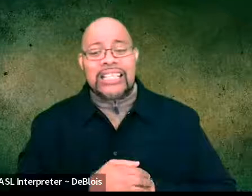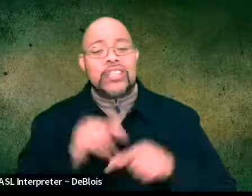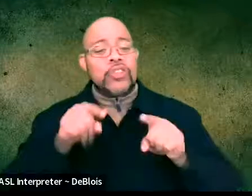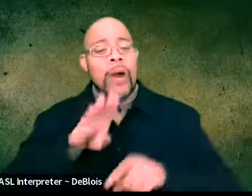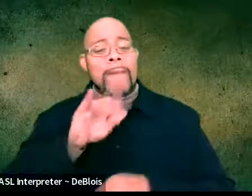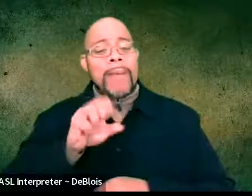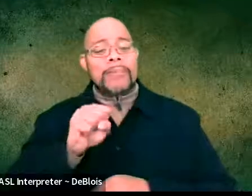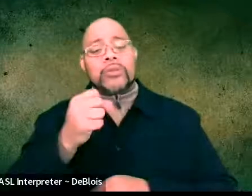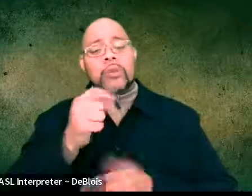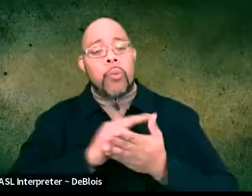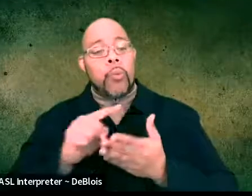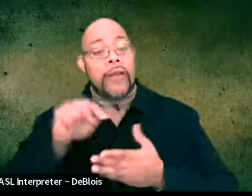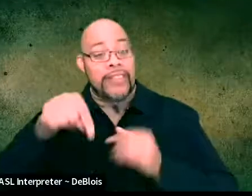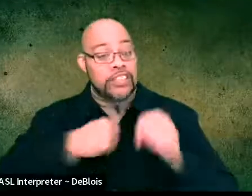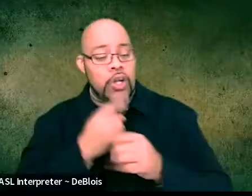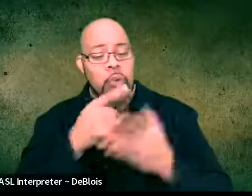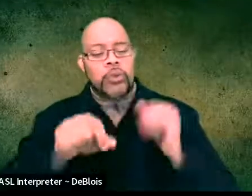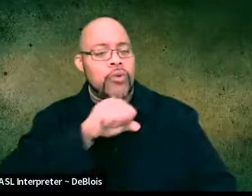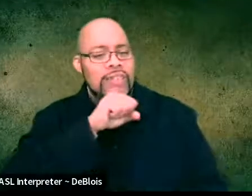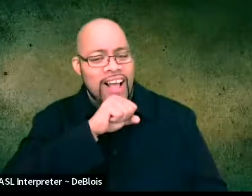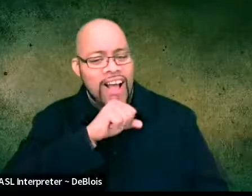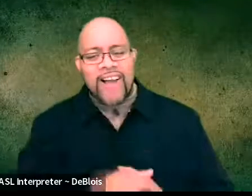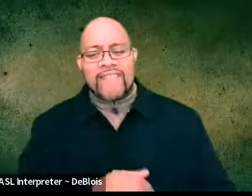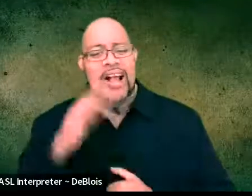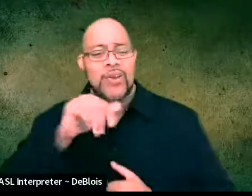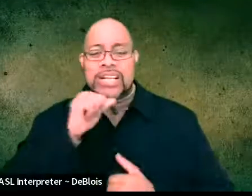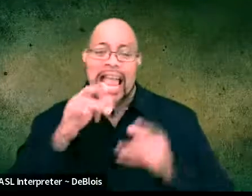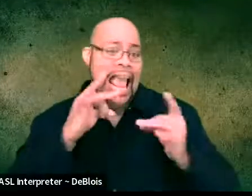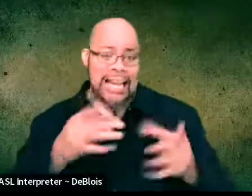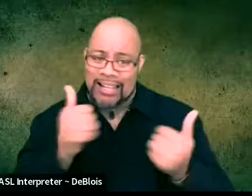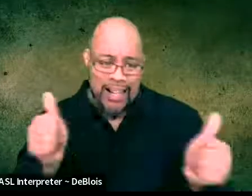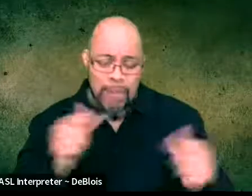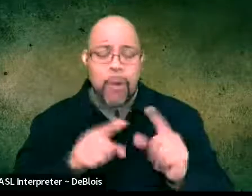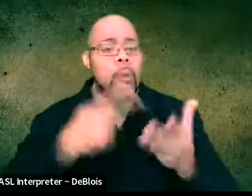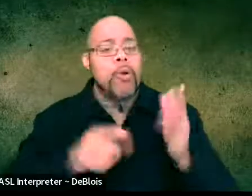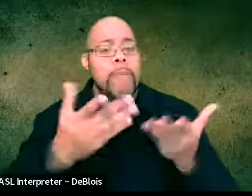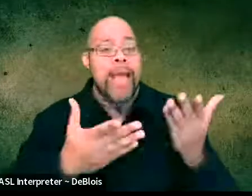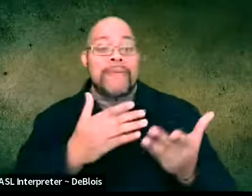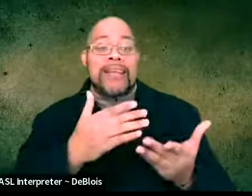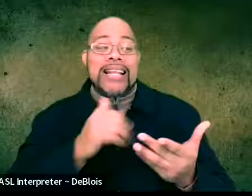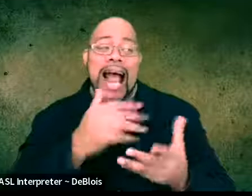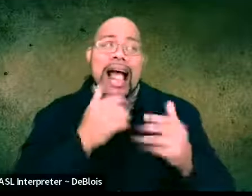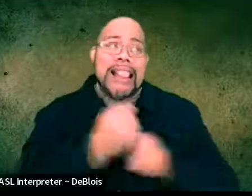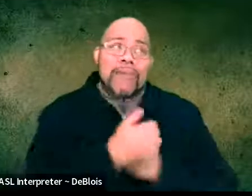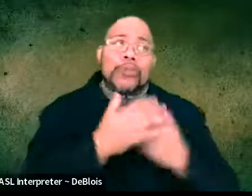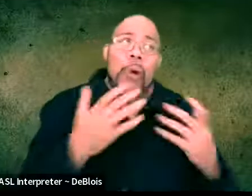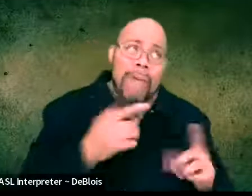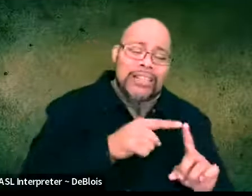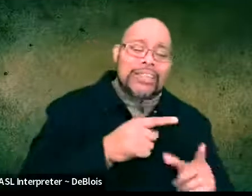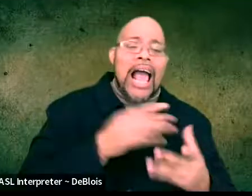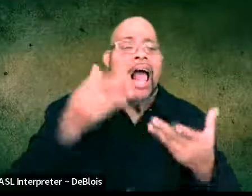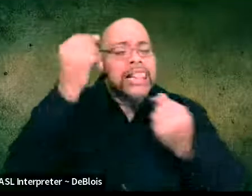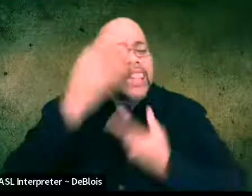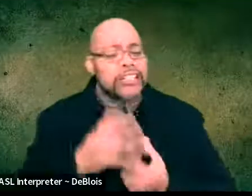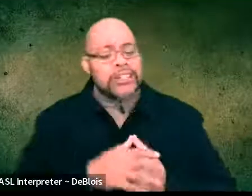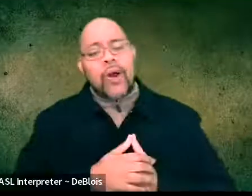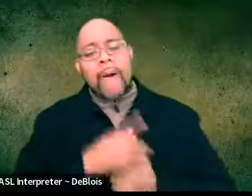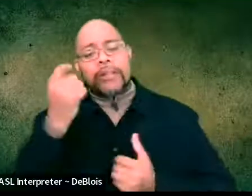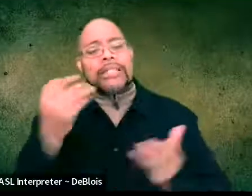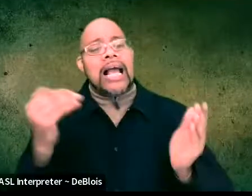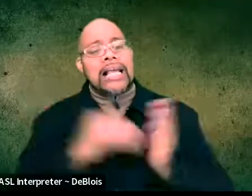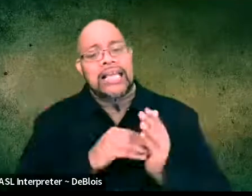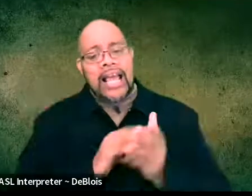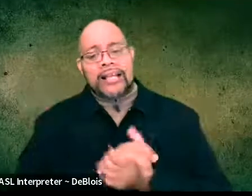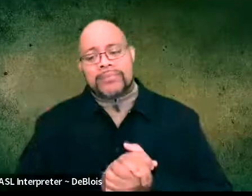Week this year. What did you love? I know you didn't hate anything. What did you maybe not love so much? And let us know, because